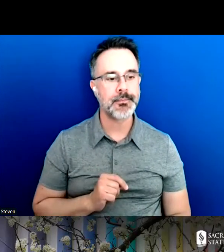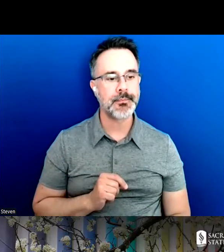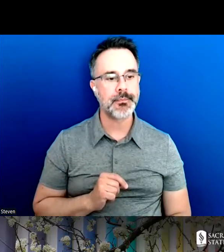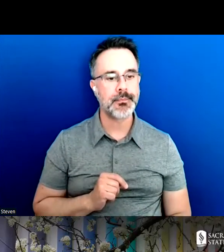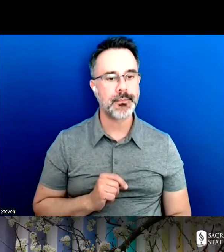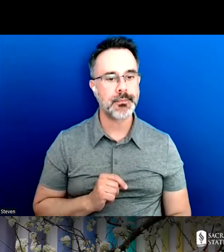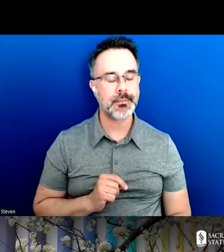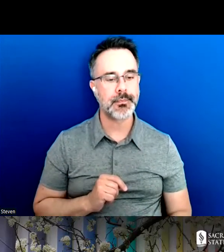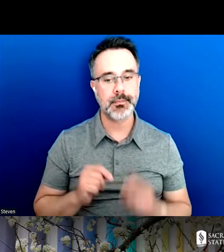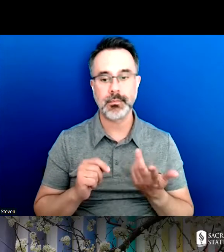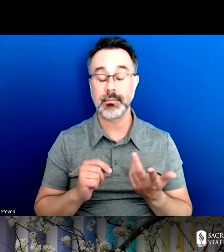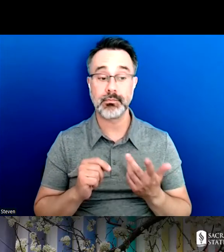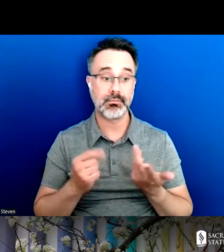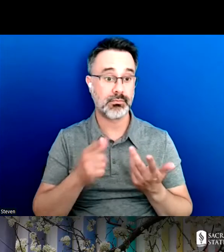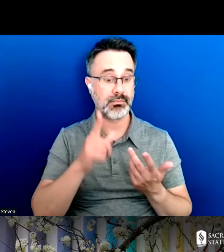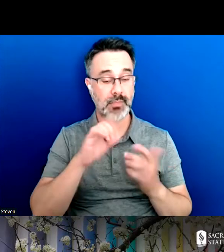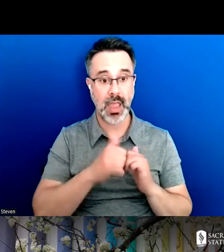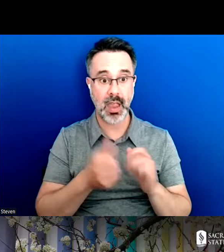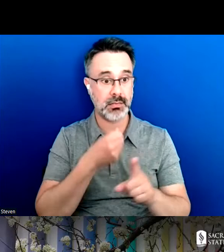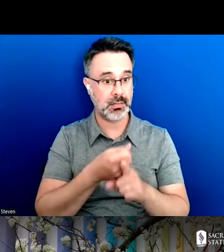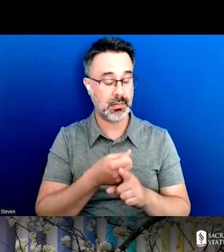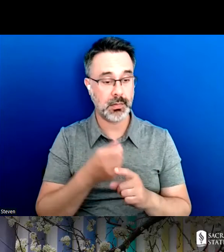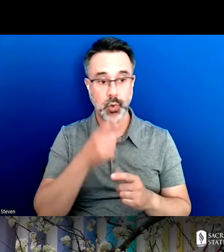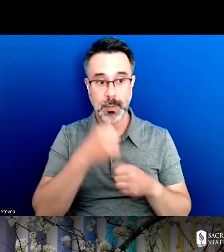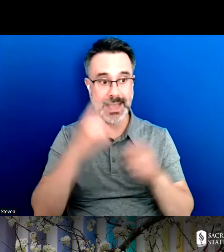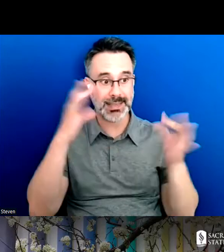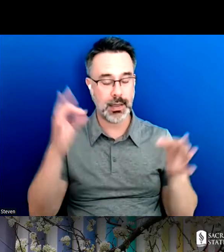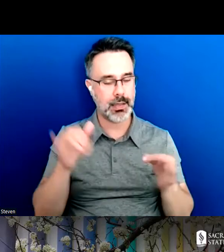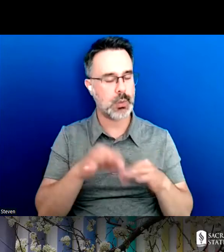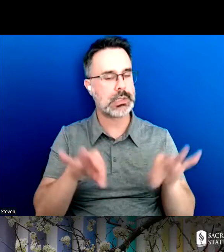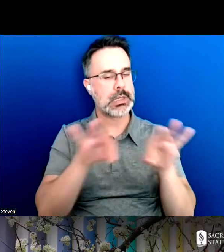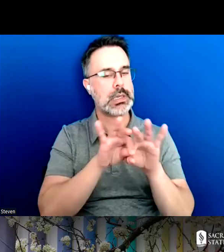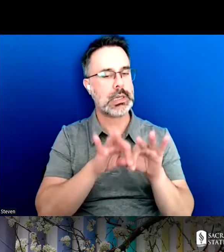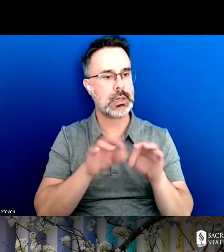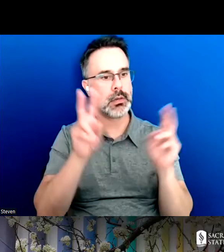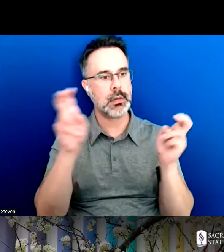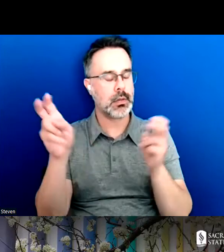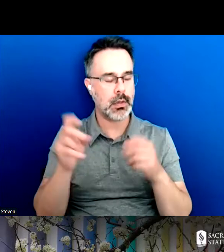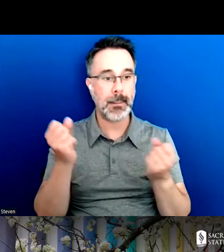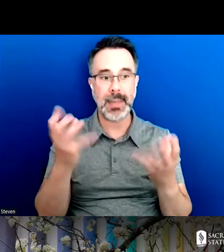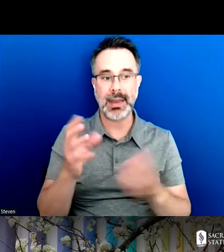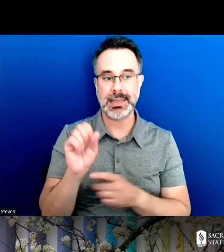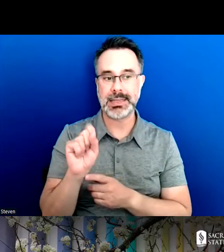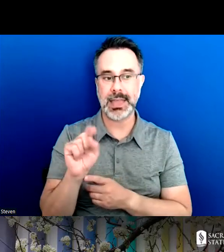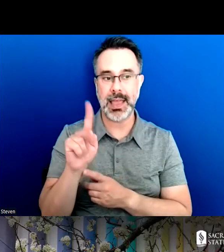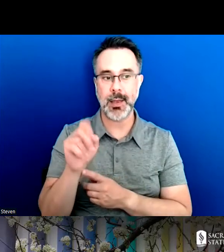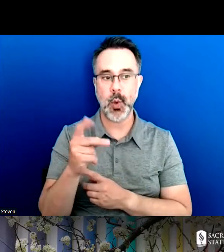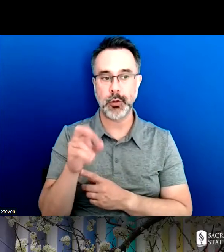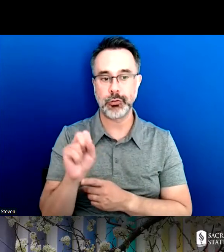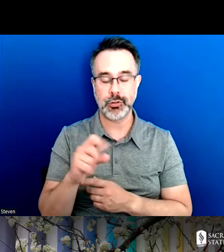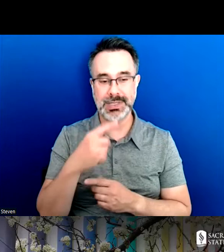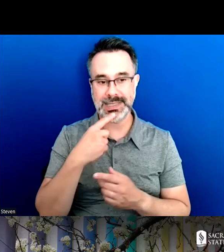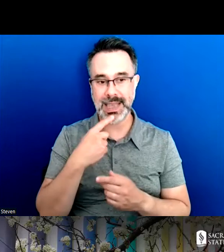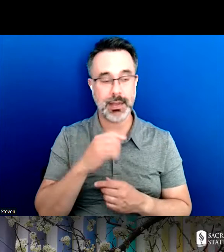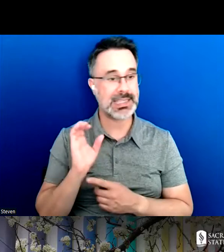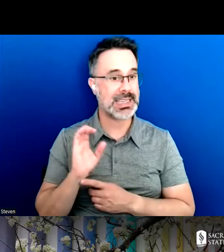going to make those decisions was a key theme in this section. Multiple stakeholders recommended in their letters that CDA